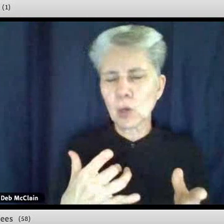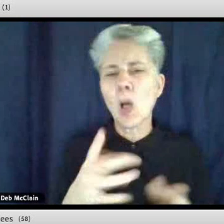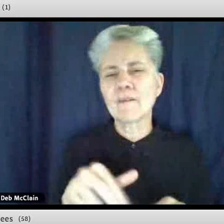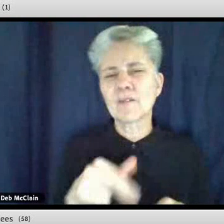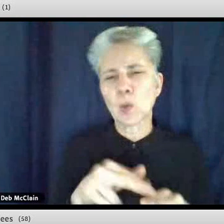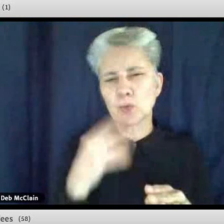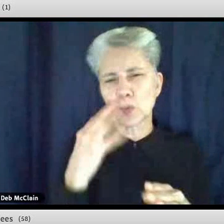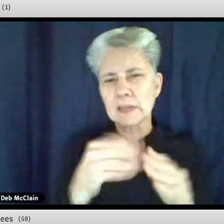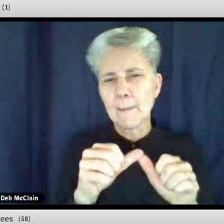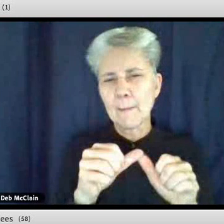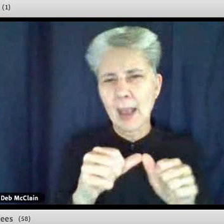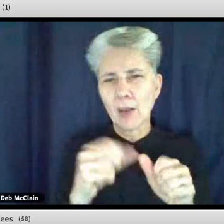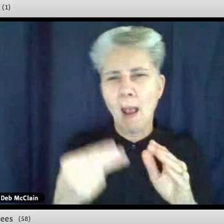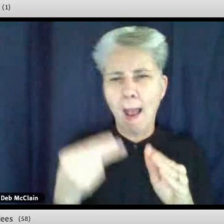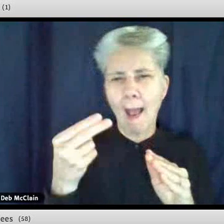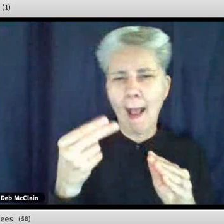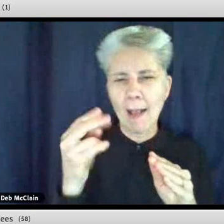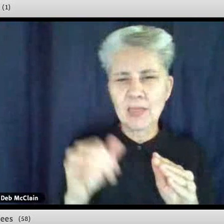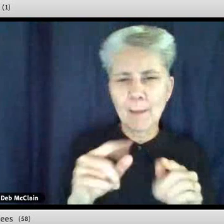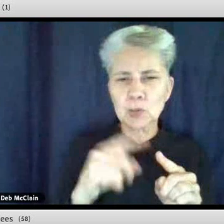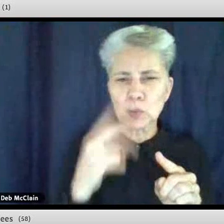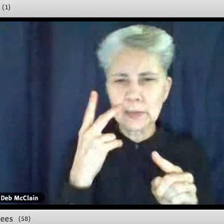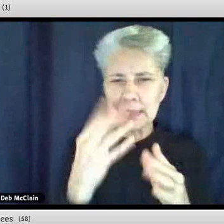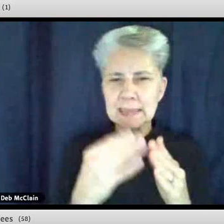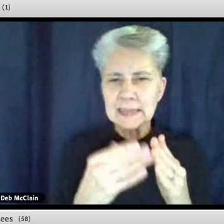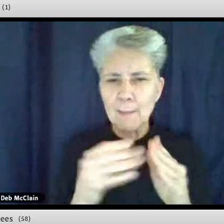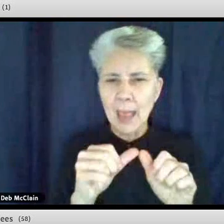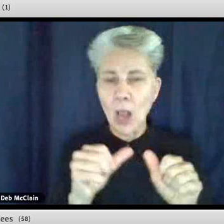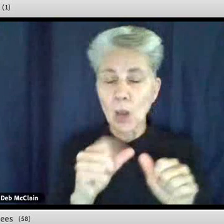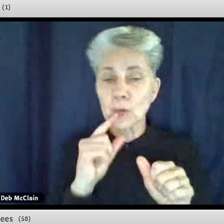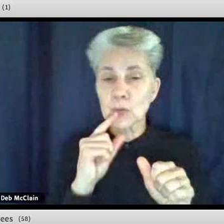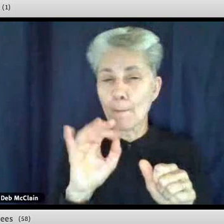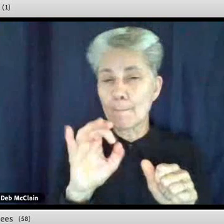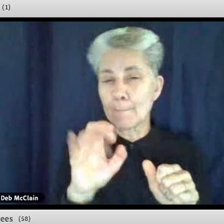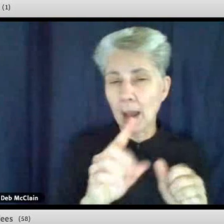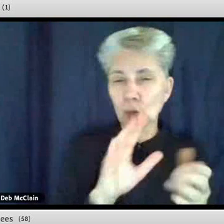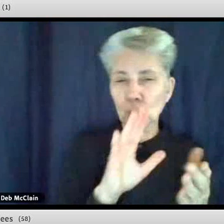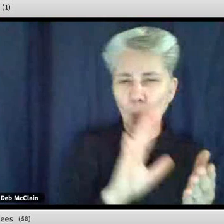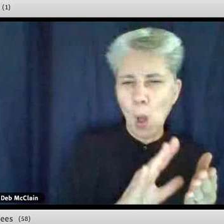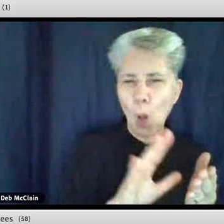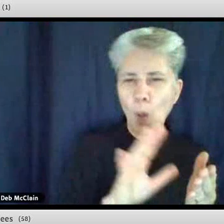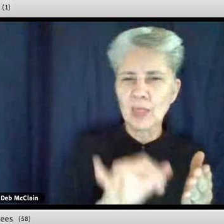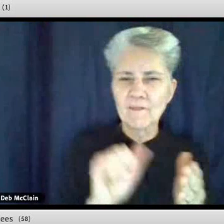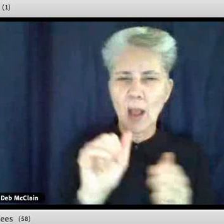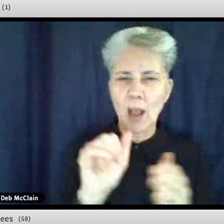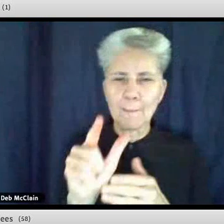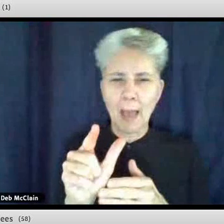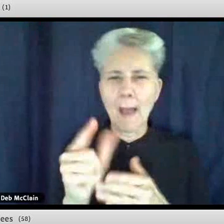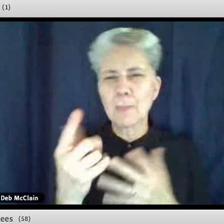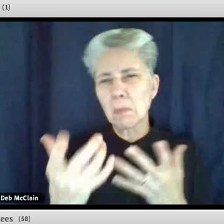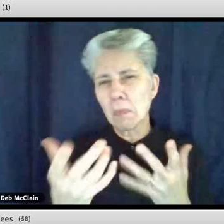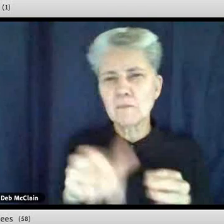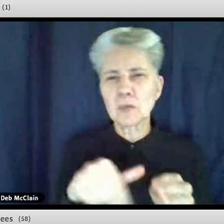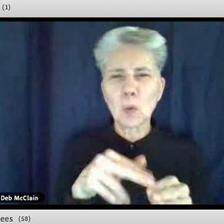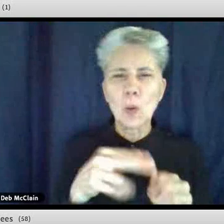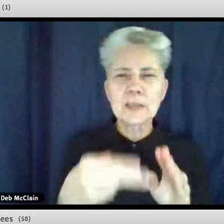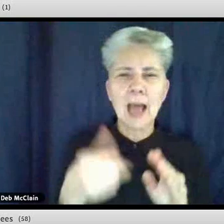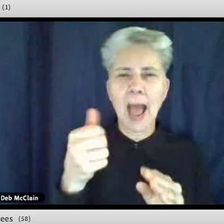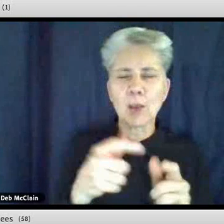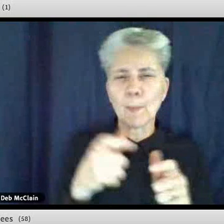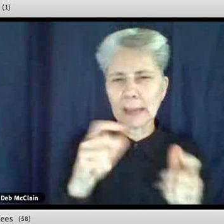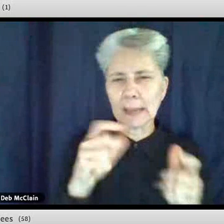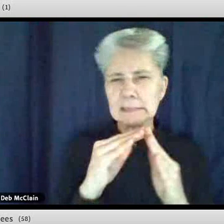that, of course, you know, there's some areas where it's high, but you can see somewhere areas where it's mild and low. For Alabama,